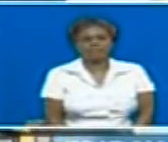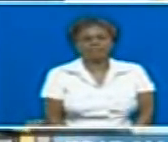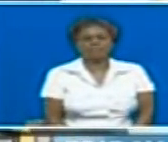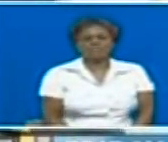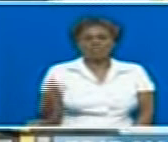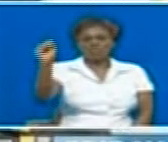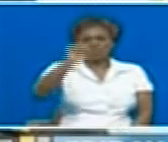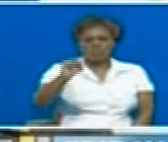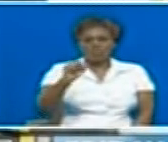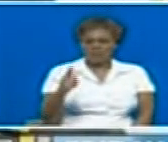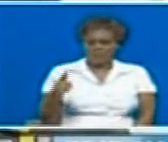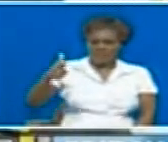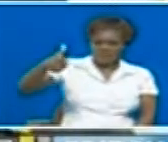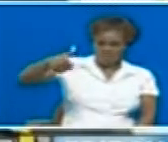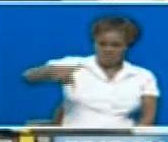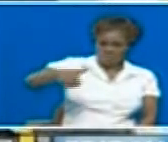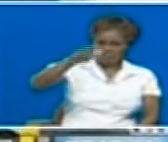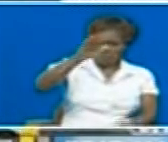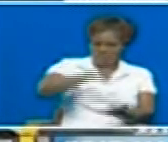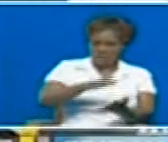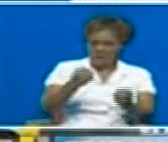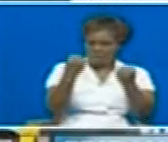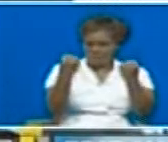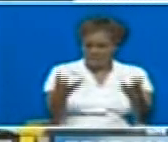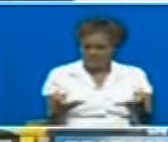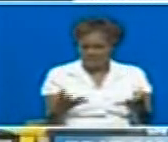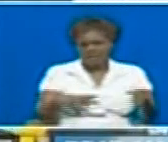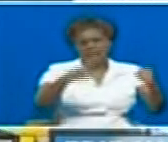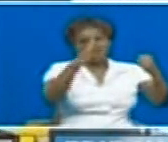Super Petrol has reduced by